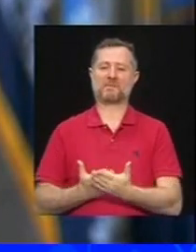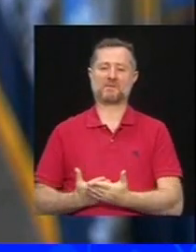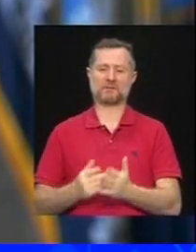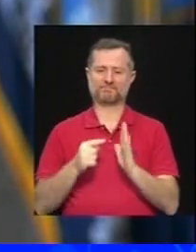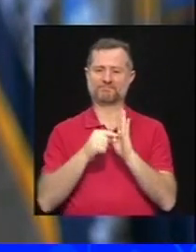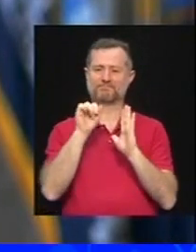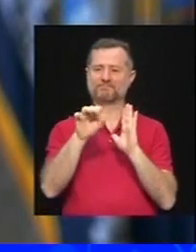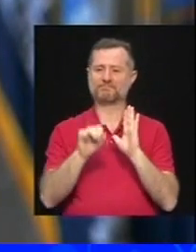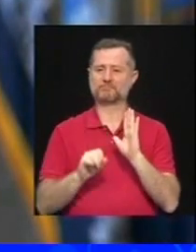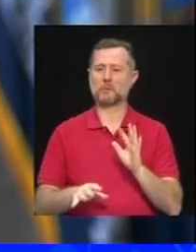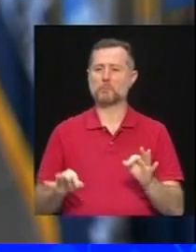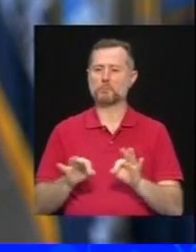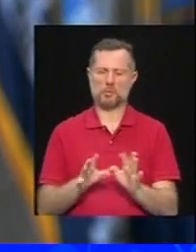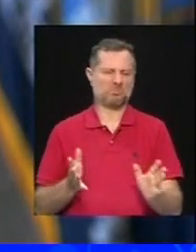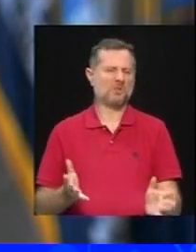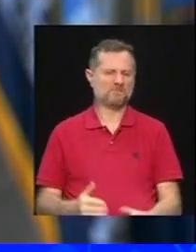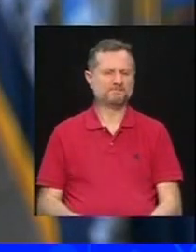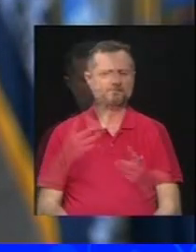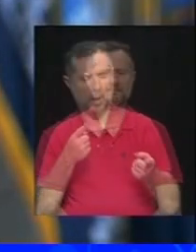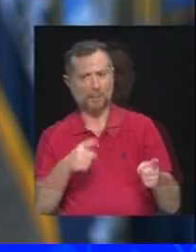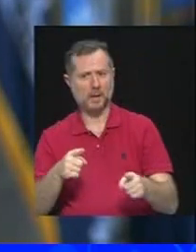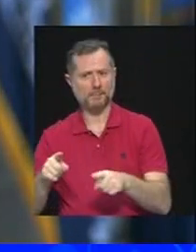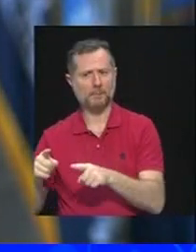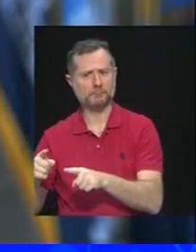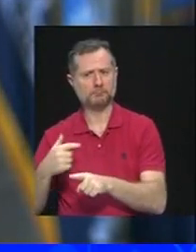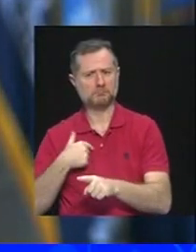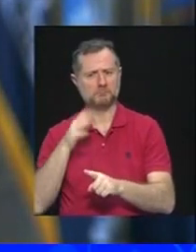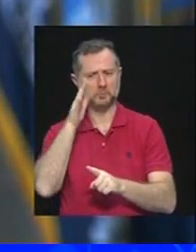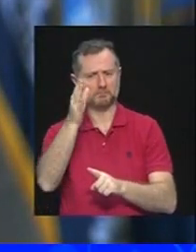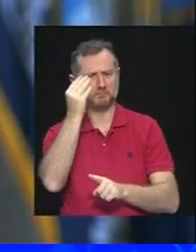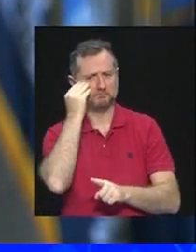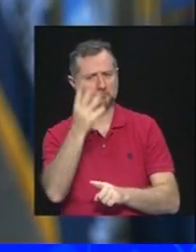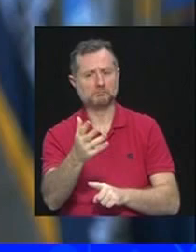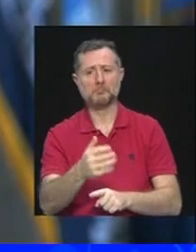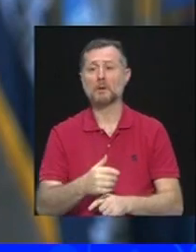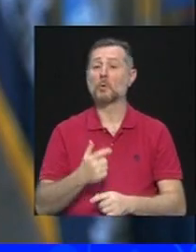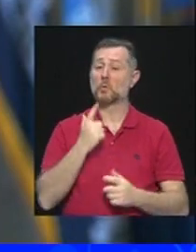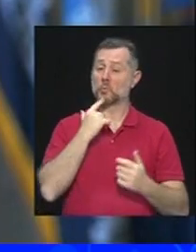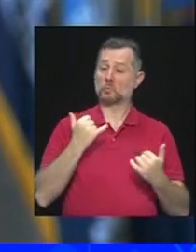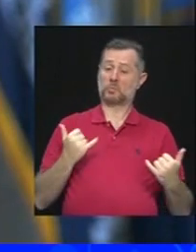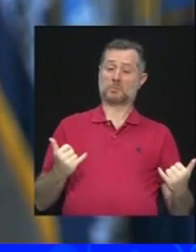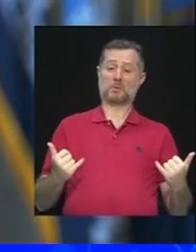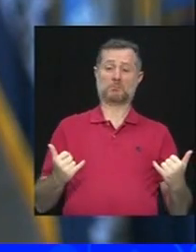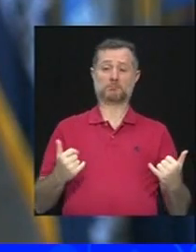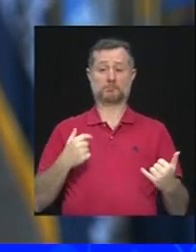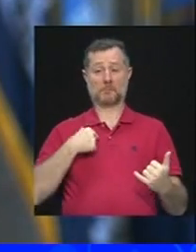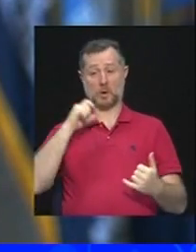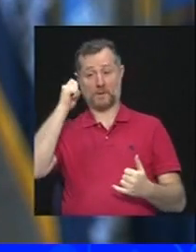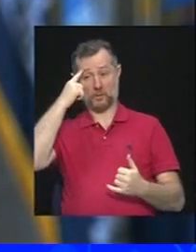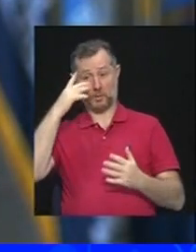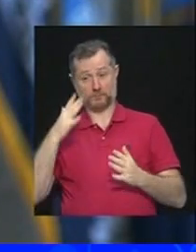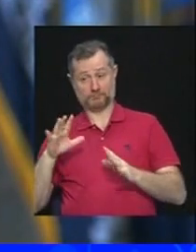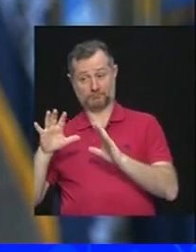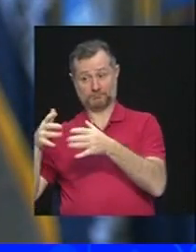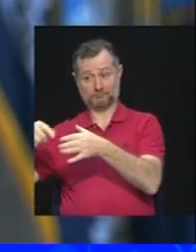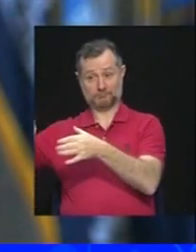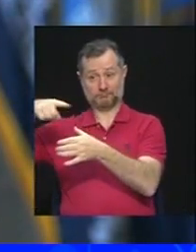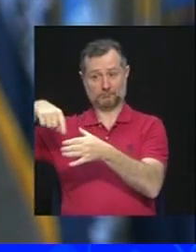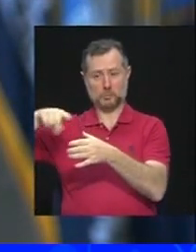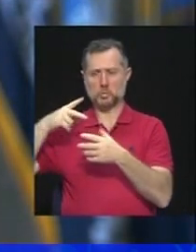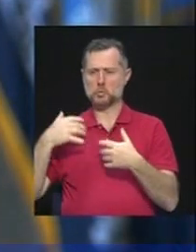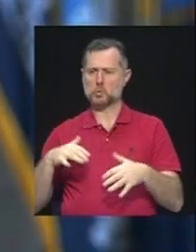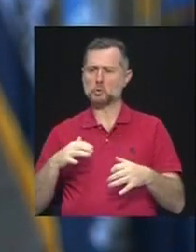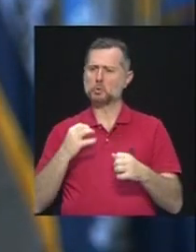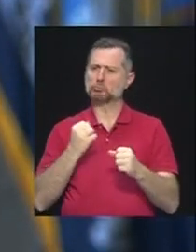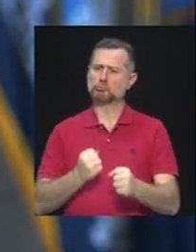will eventually come out. When government politicizes allegations and the headlines condemn